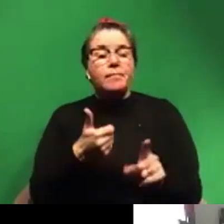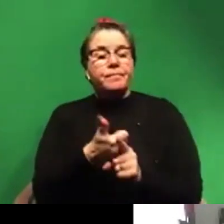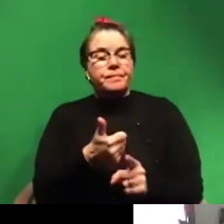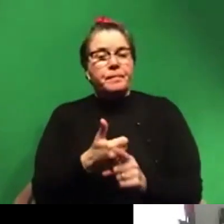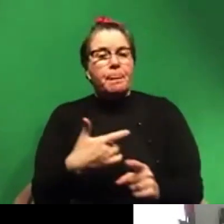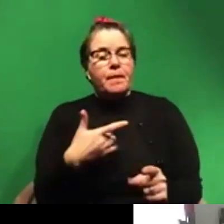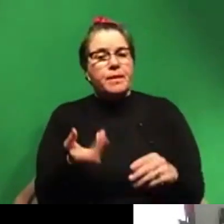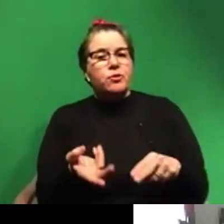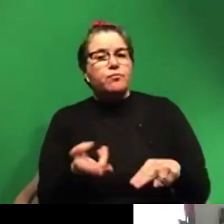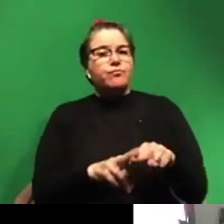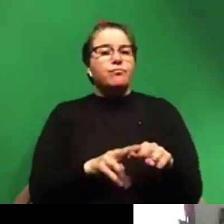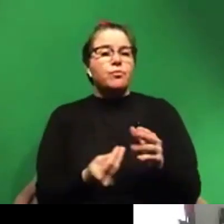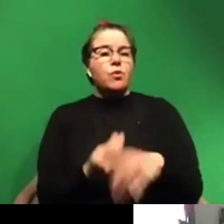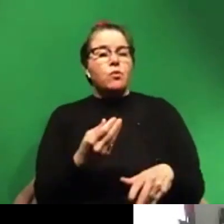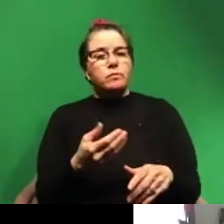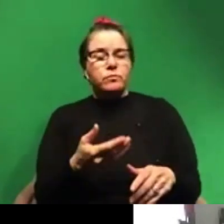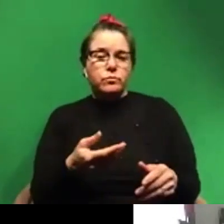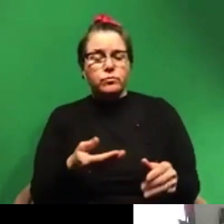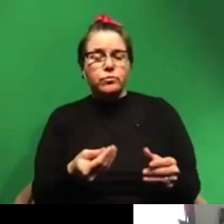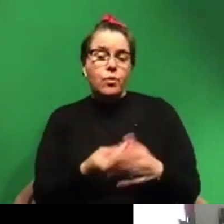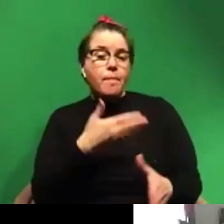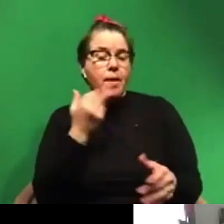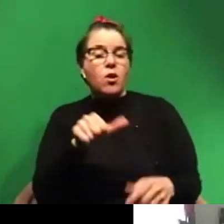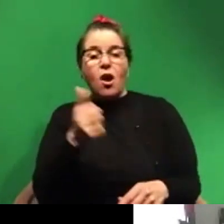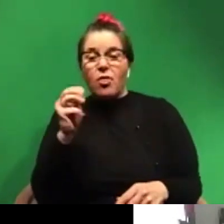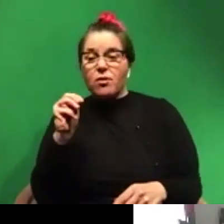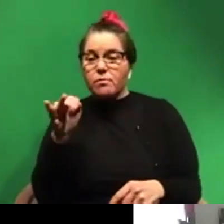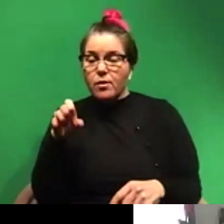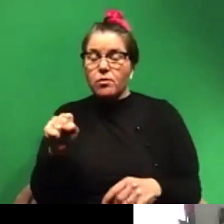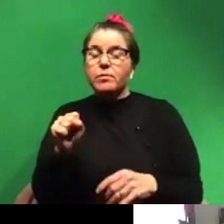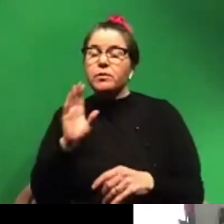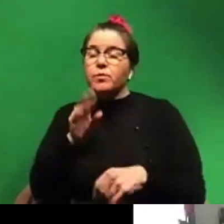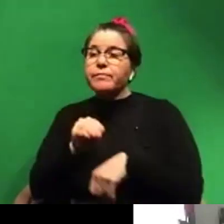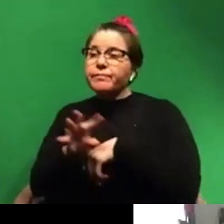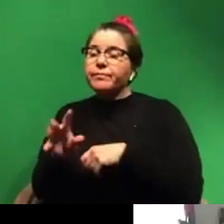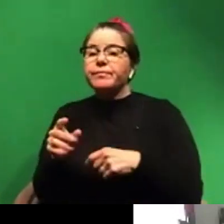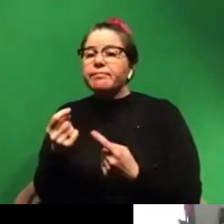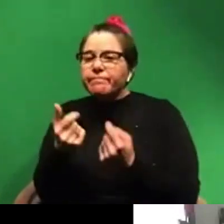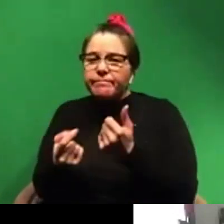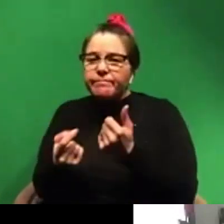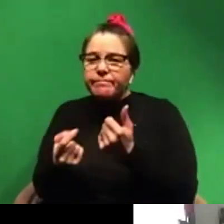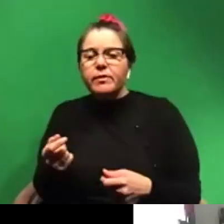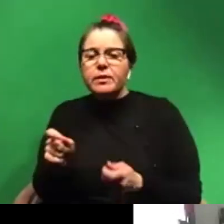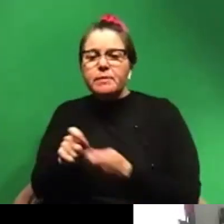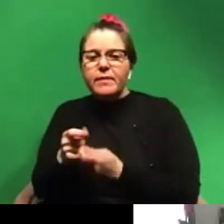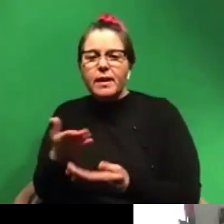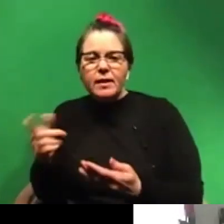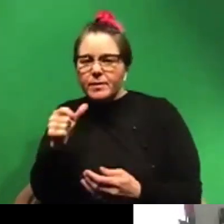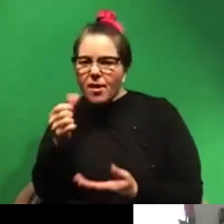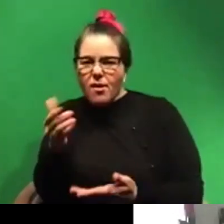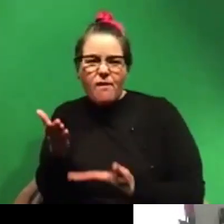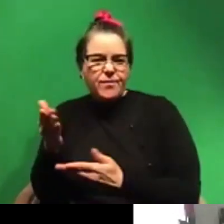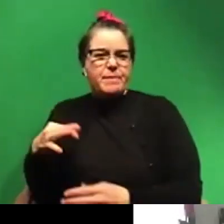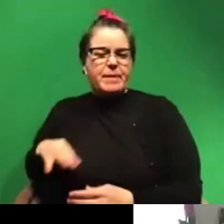enhance their growth, so help them grow better. And other microbes, they maybe get rid of those microbes because they don't offer them any